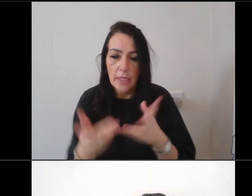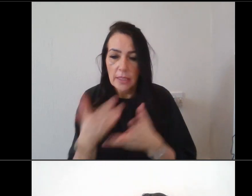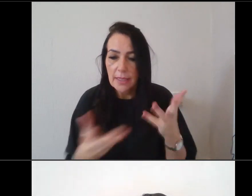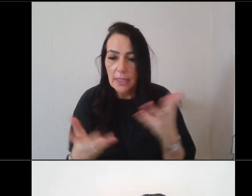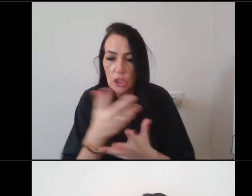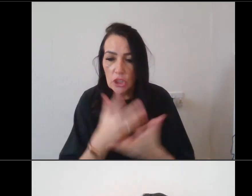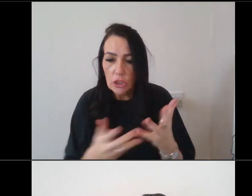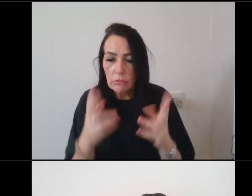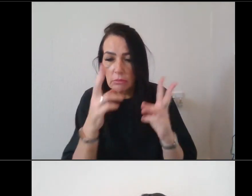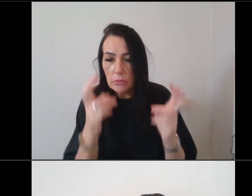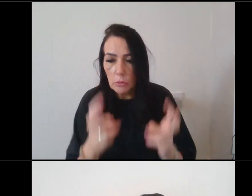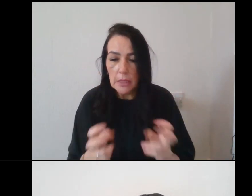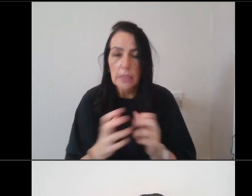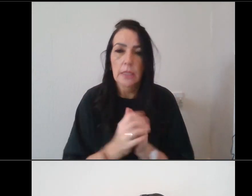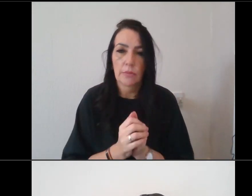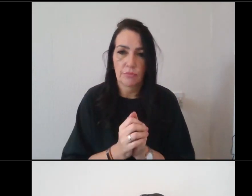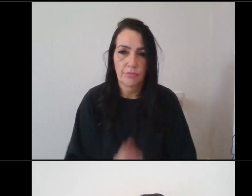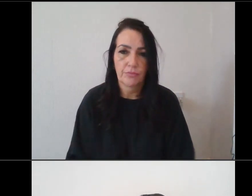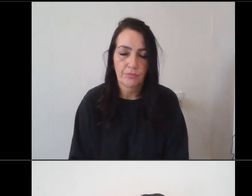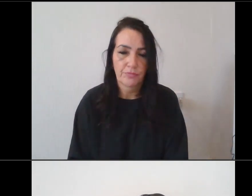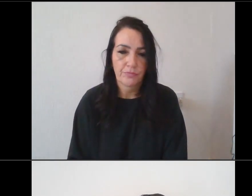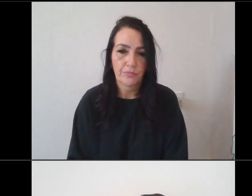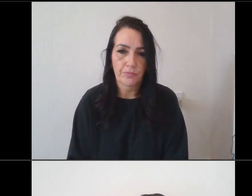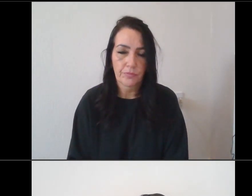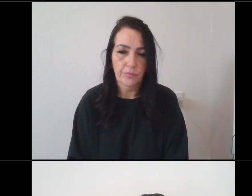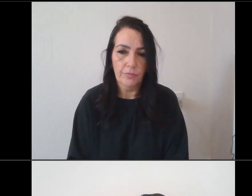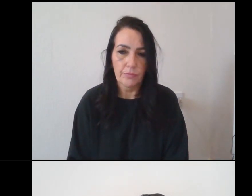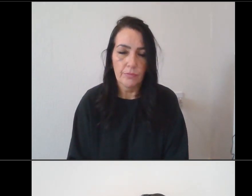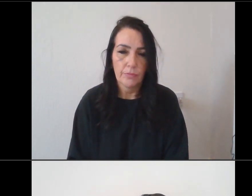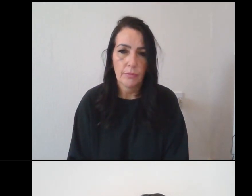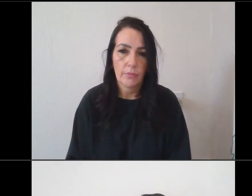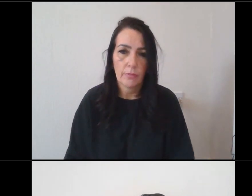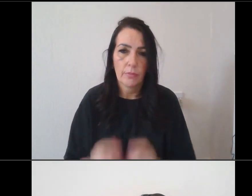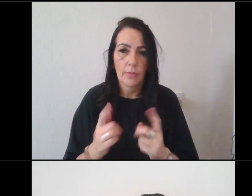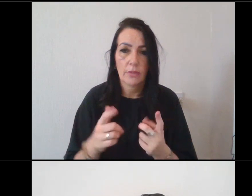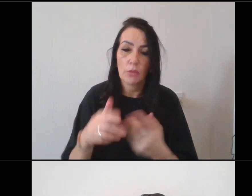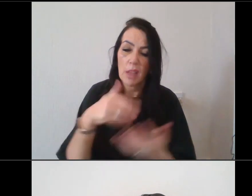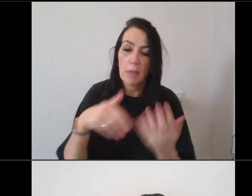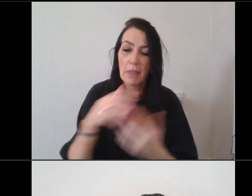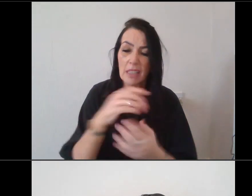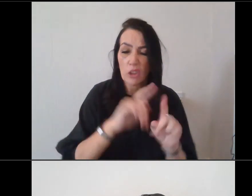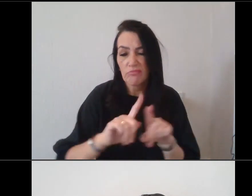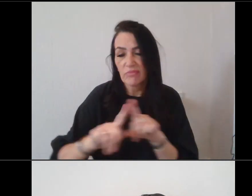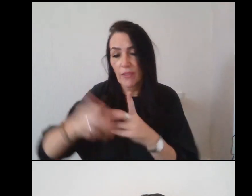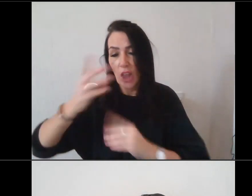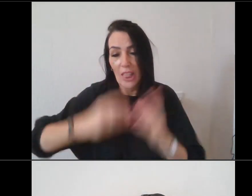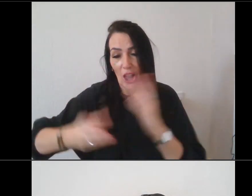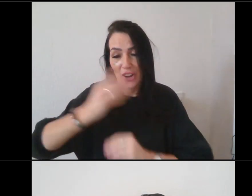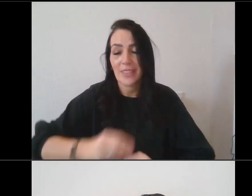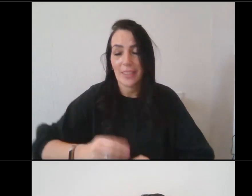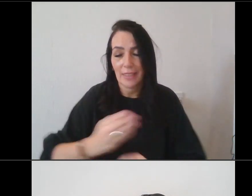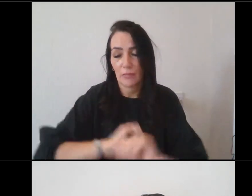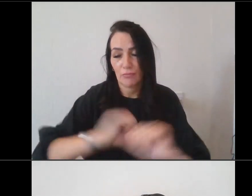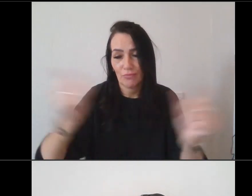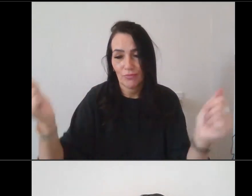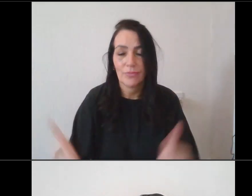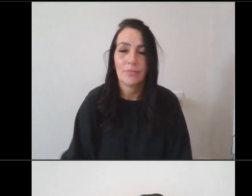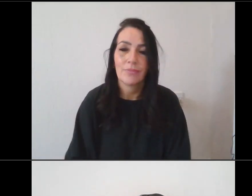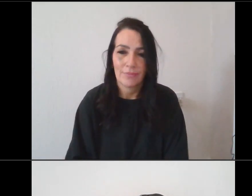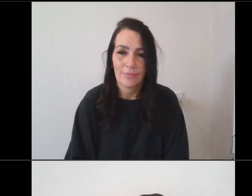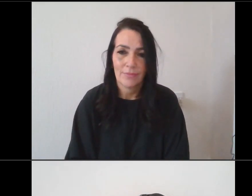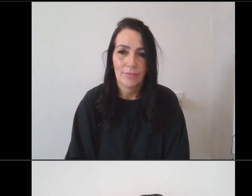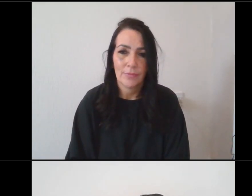the topic with their colleagues as well. So a mixture of lots of different learning can work quite well as well. But yeah, it